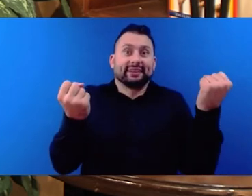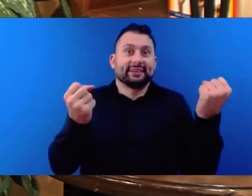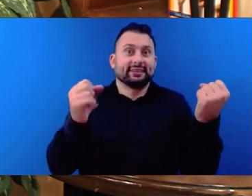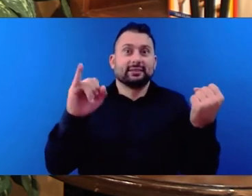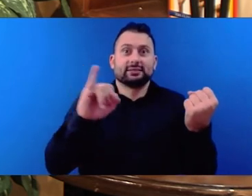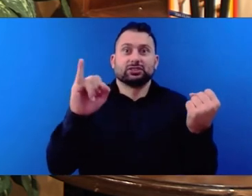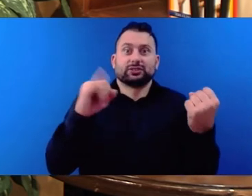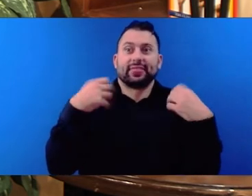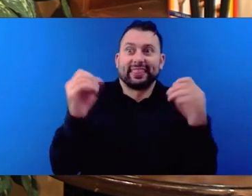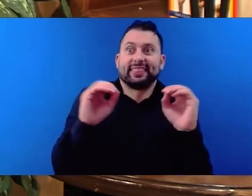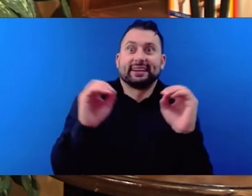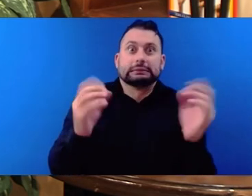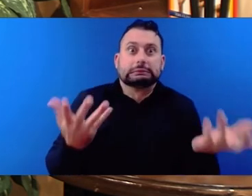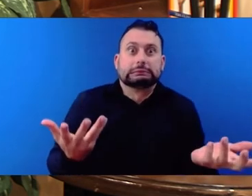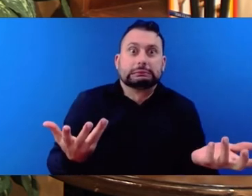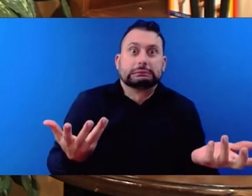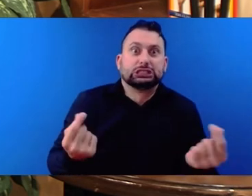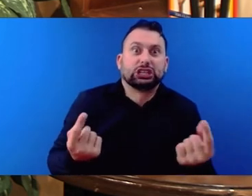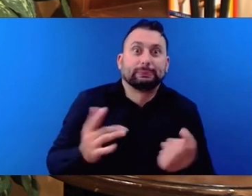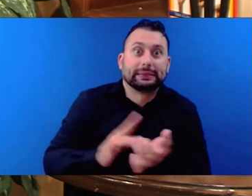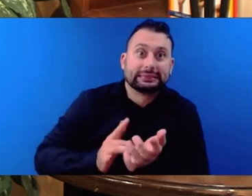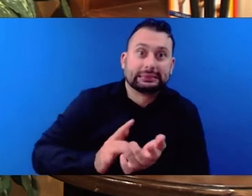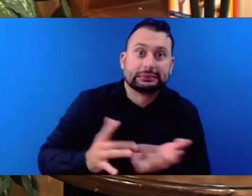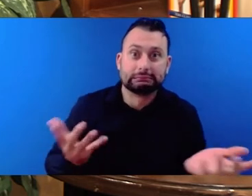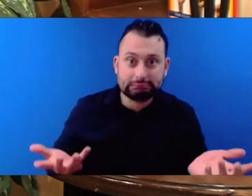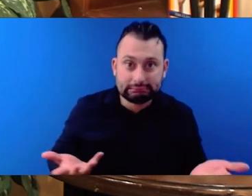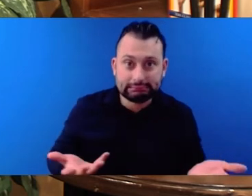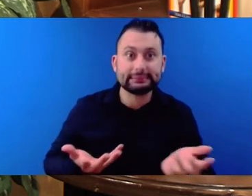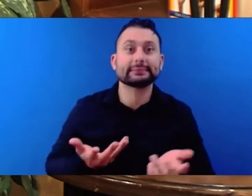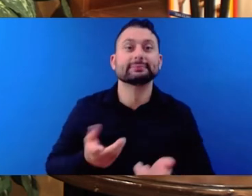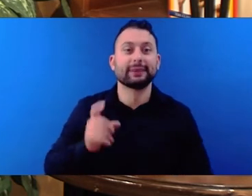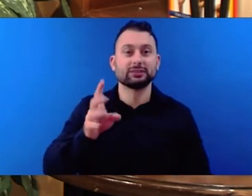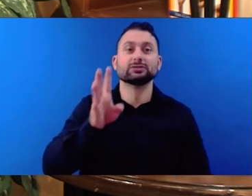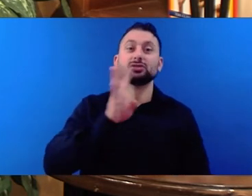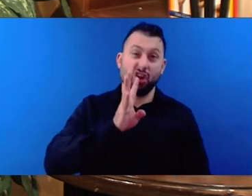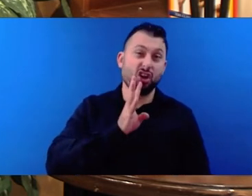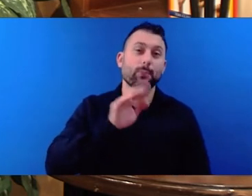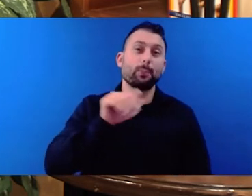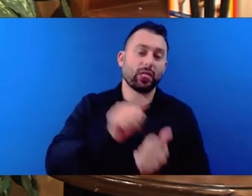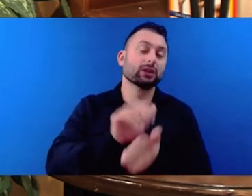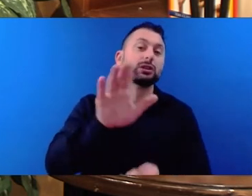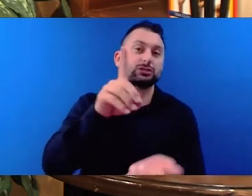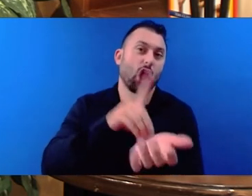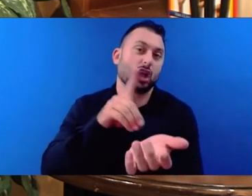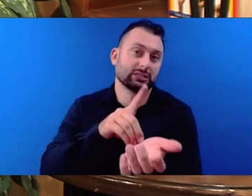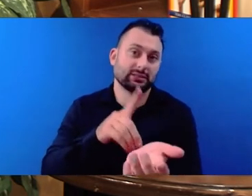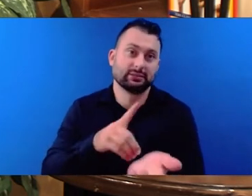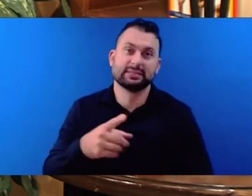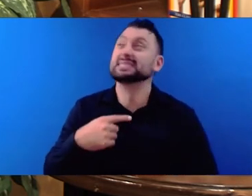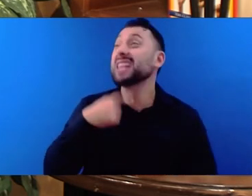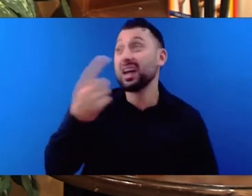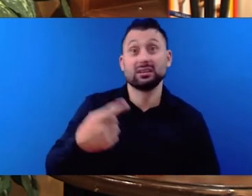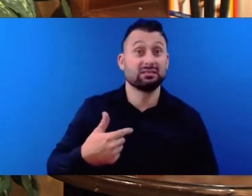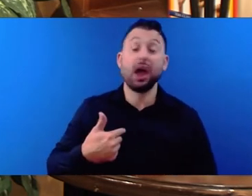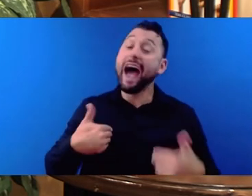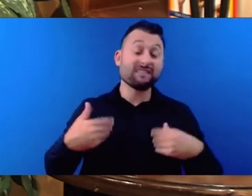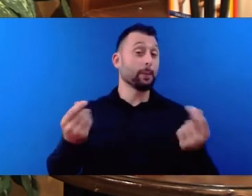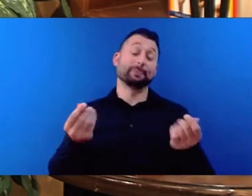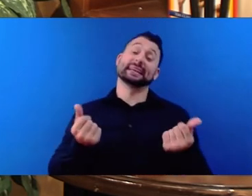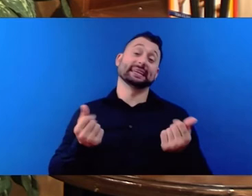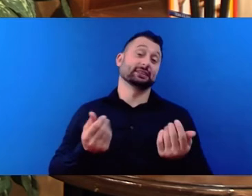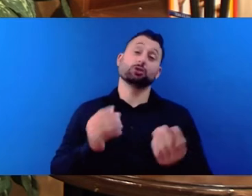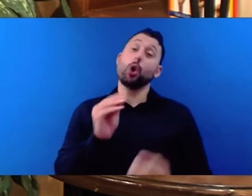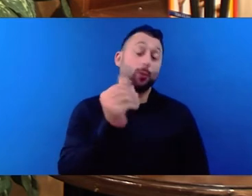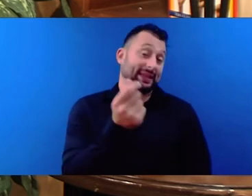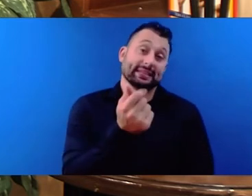they should reach out to their healthcare provider if that's the case. Insulin in particular, a lot of doctor's offices